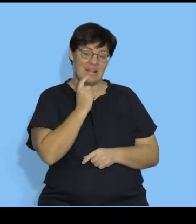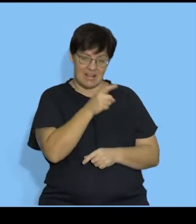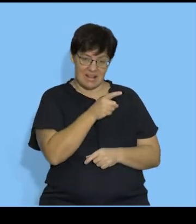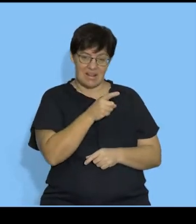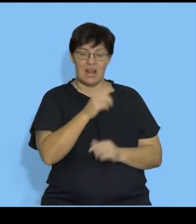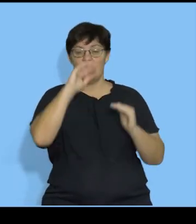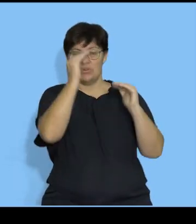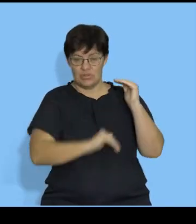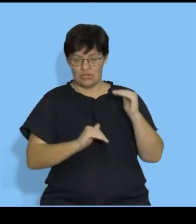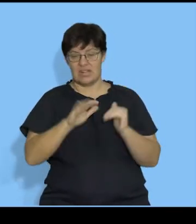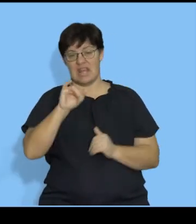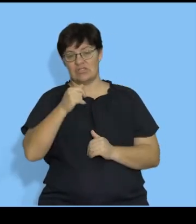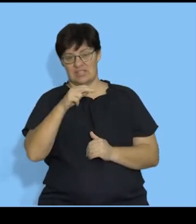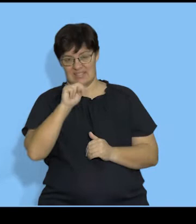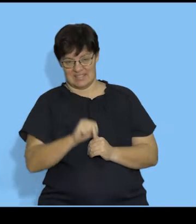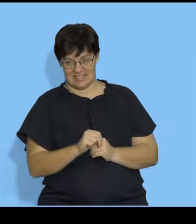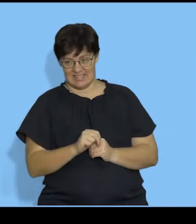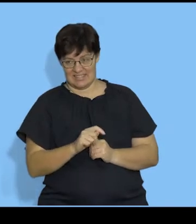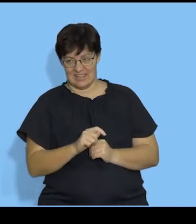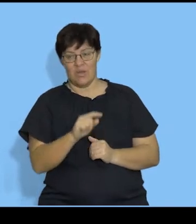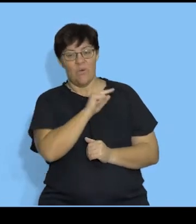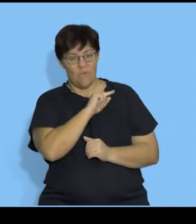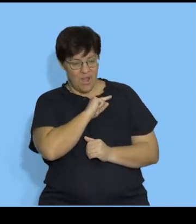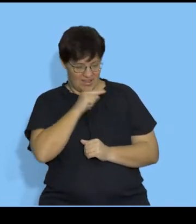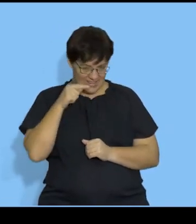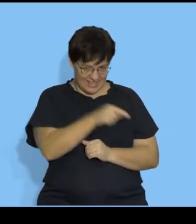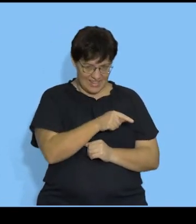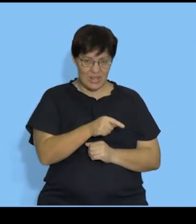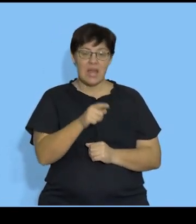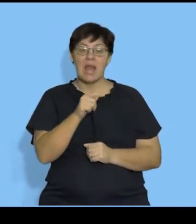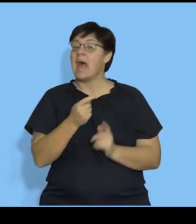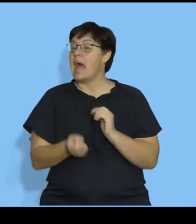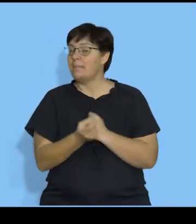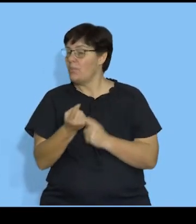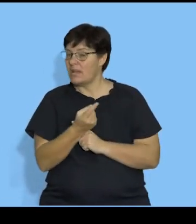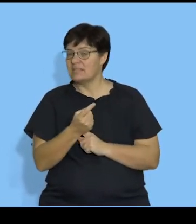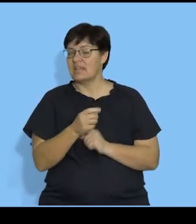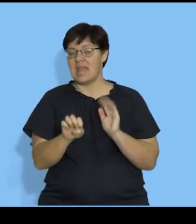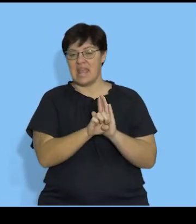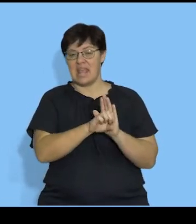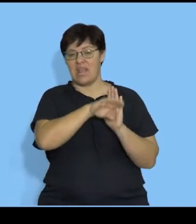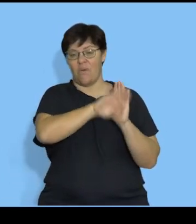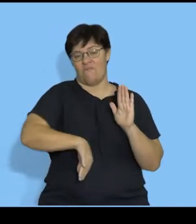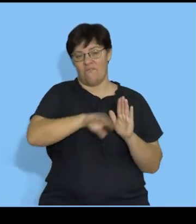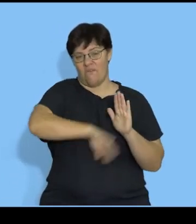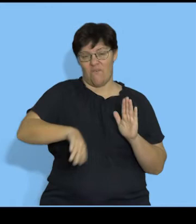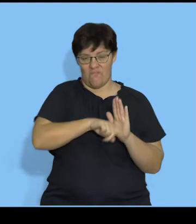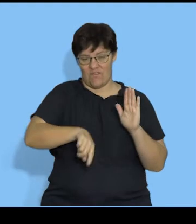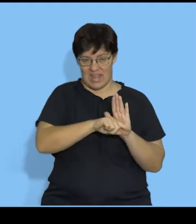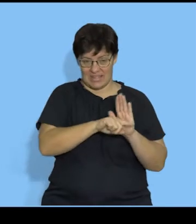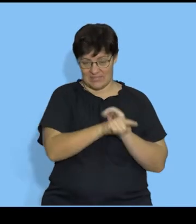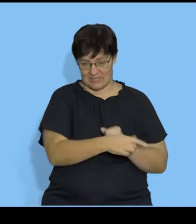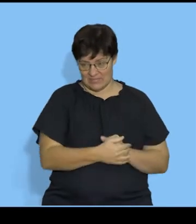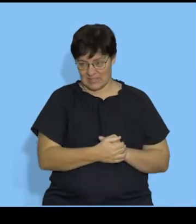agent. Why? Because it undergoes oxidation. So the process undergone by this